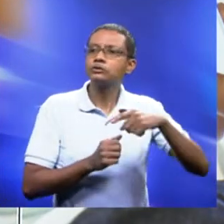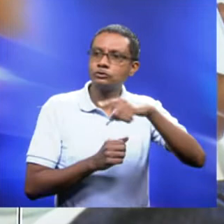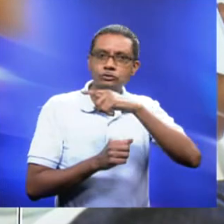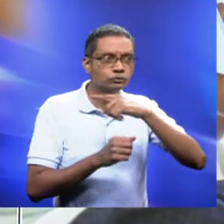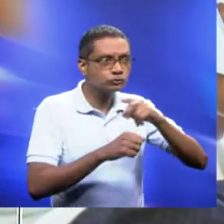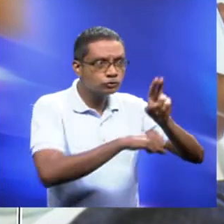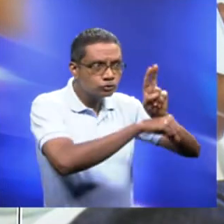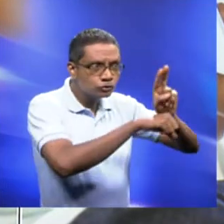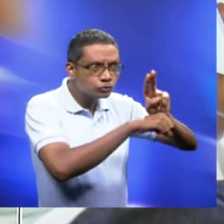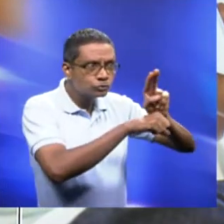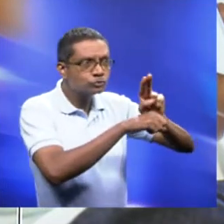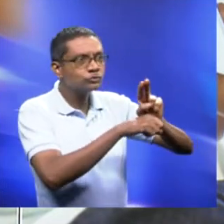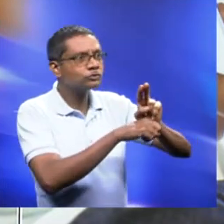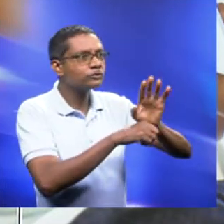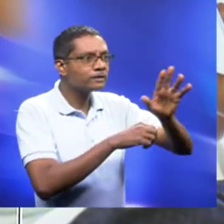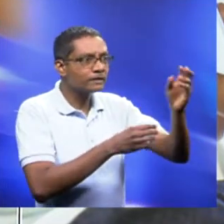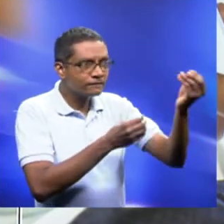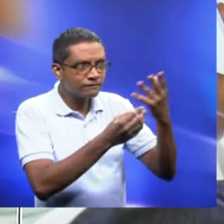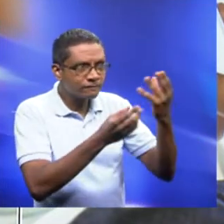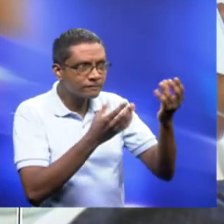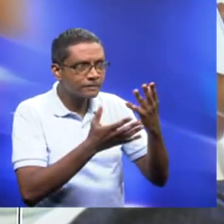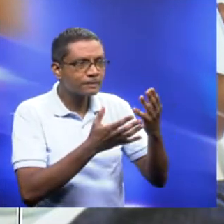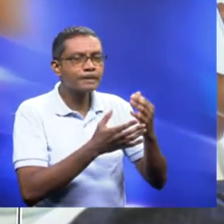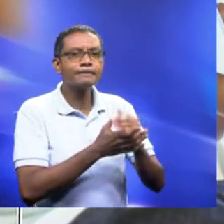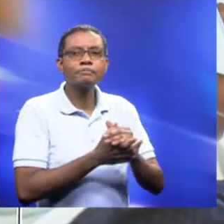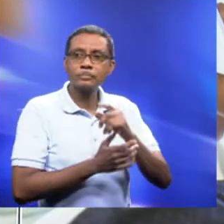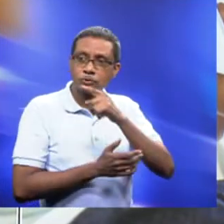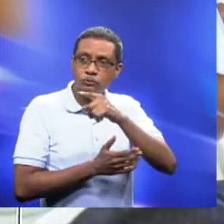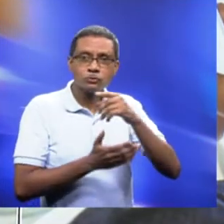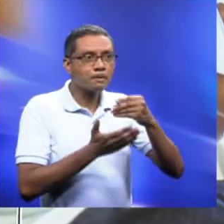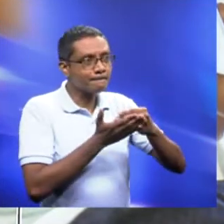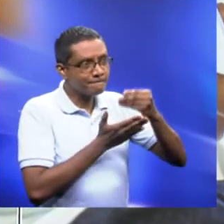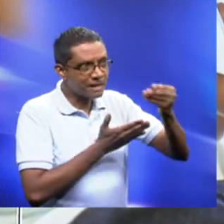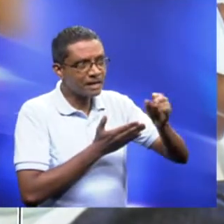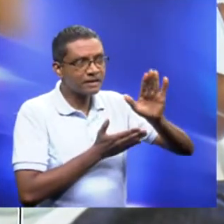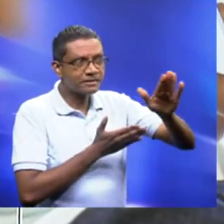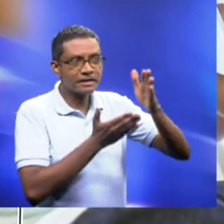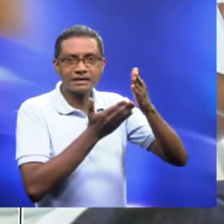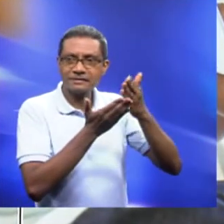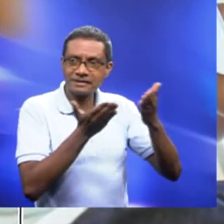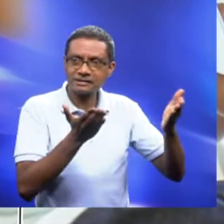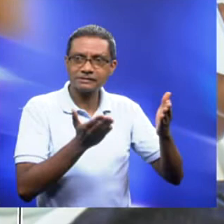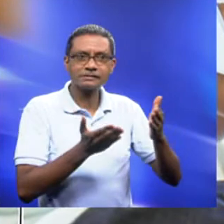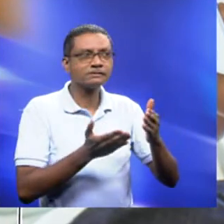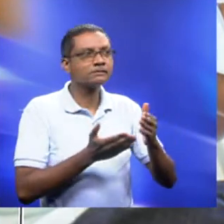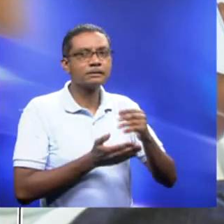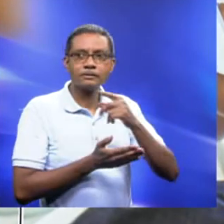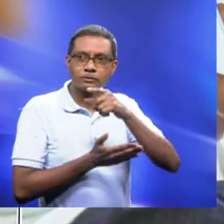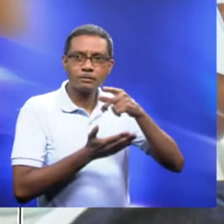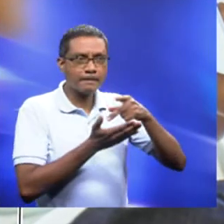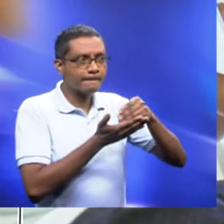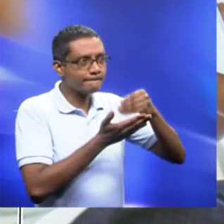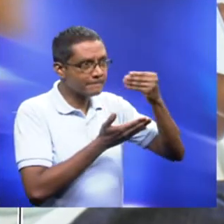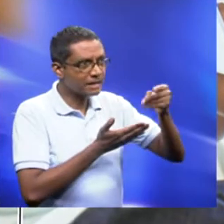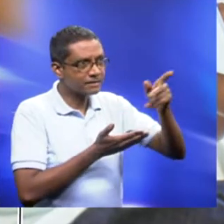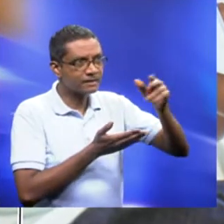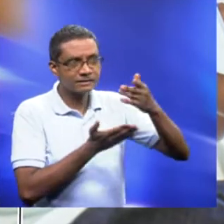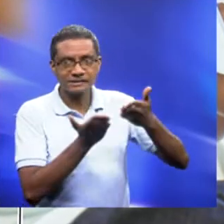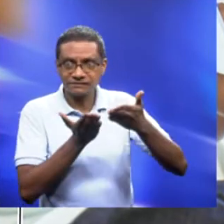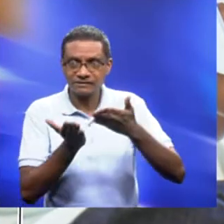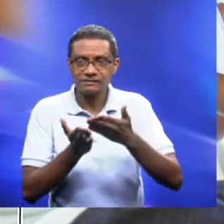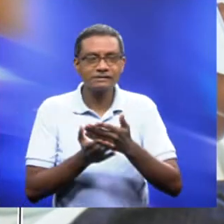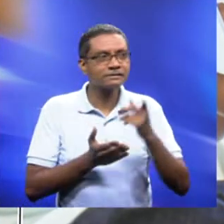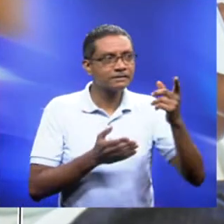that is what you buy into when you subscribe to using their browser, using the service. that puts you, yes, at what you would call a vulnerable